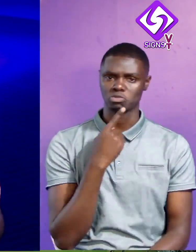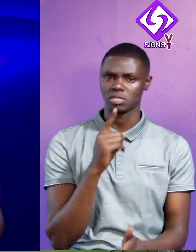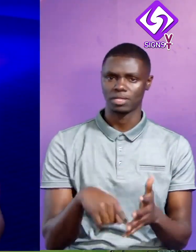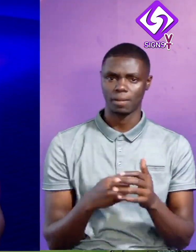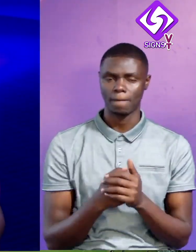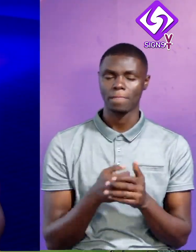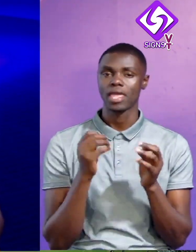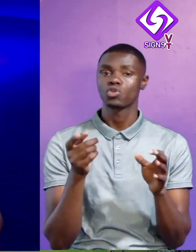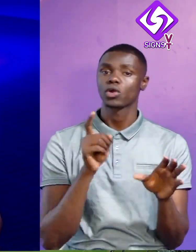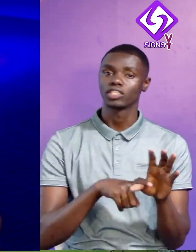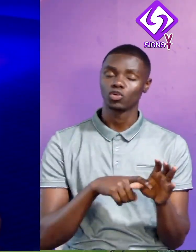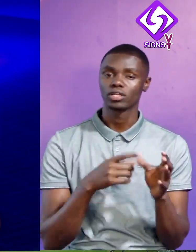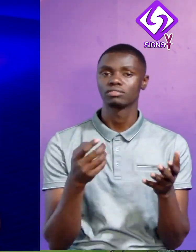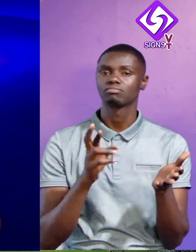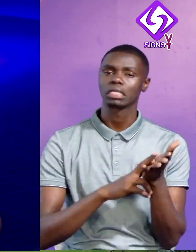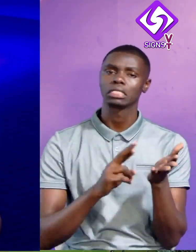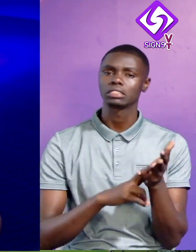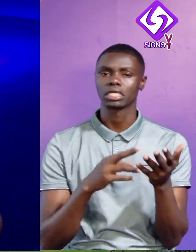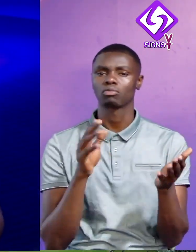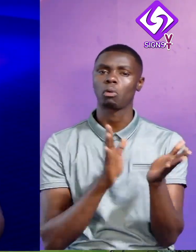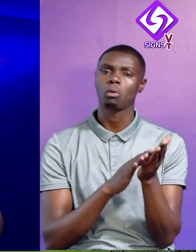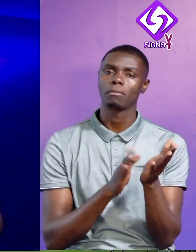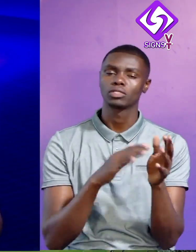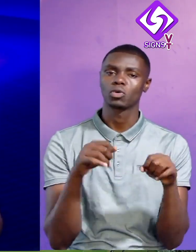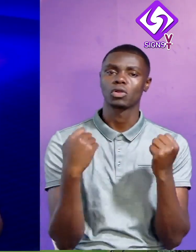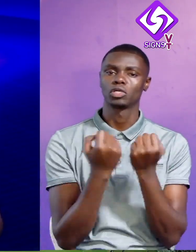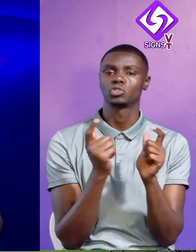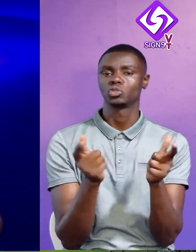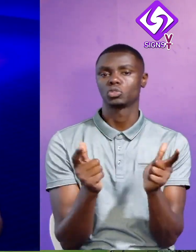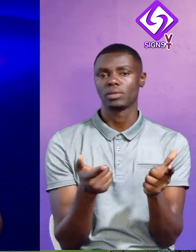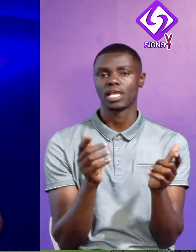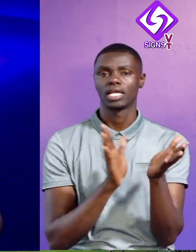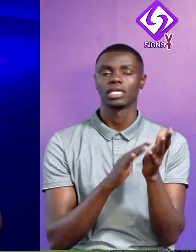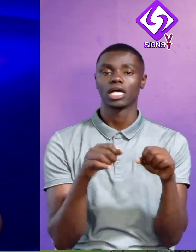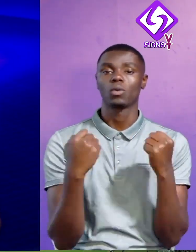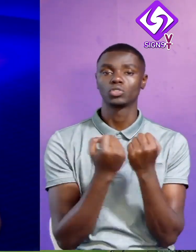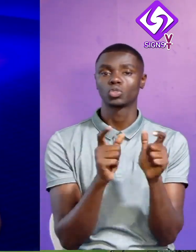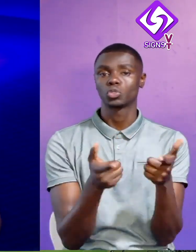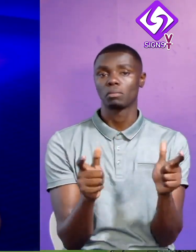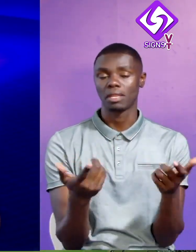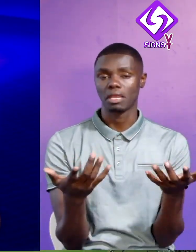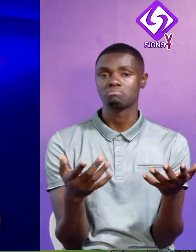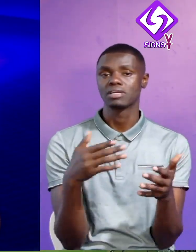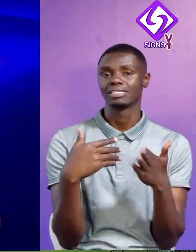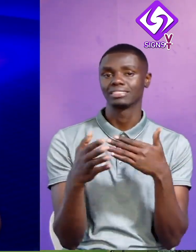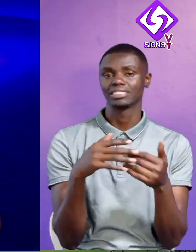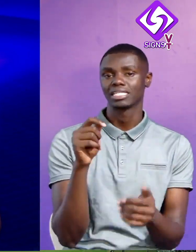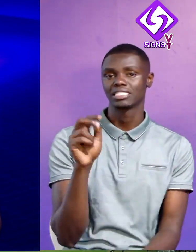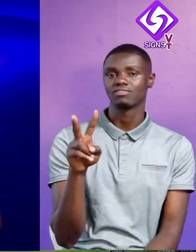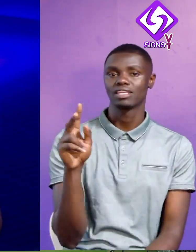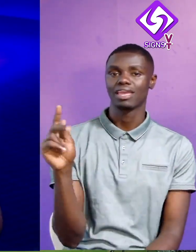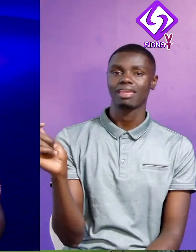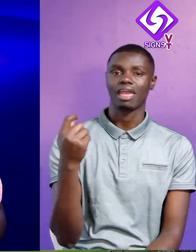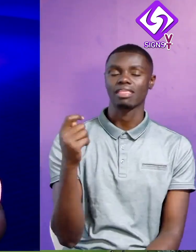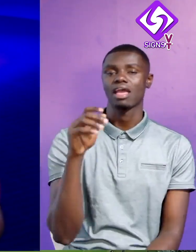you subscribe, you comment to our social media. Our social media handles is Science TV Kenya